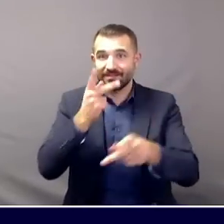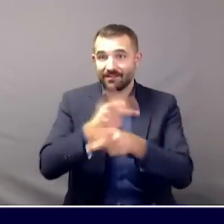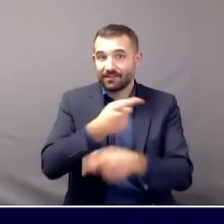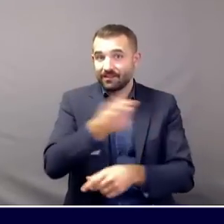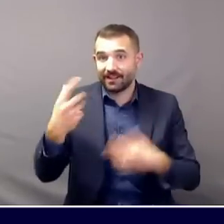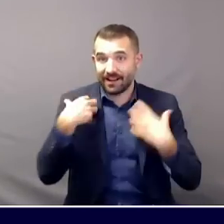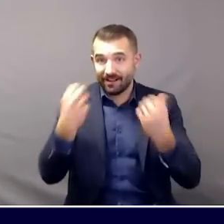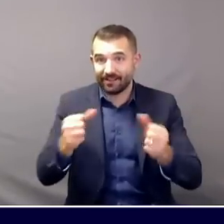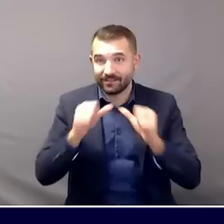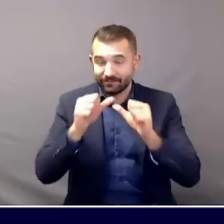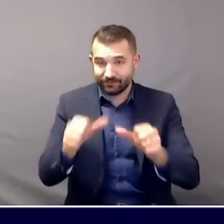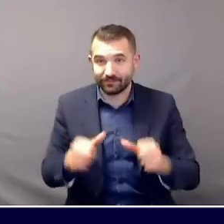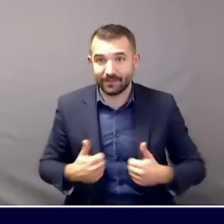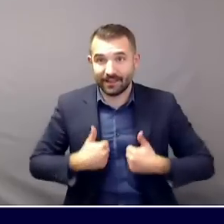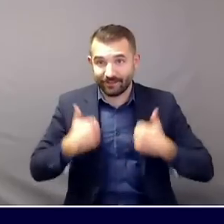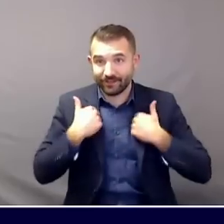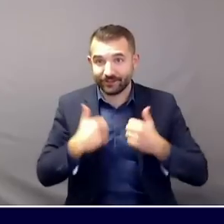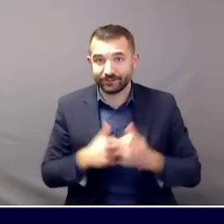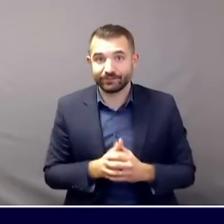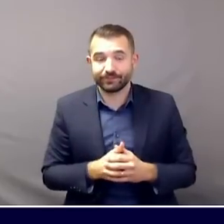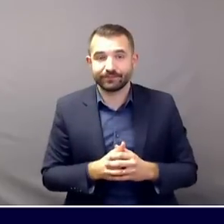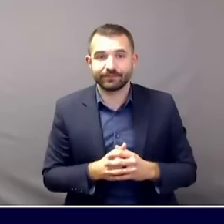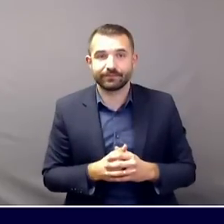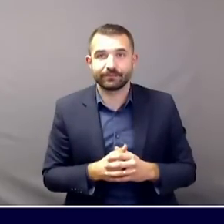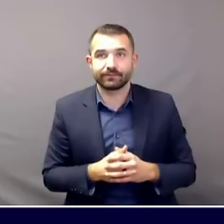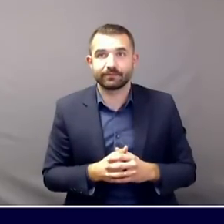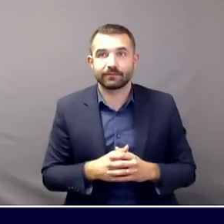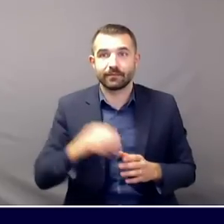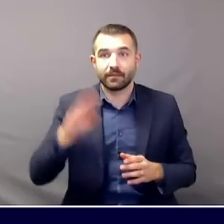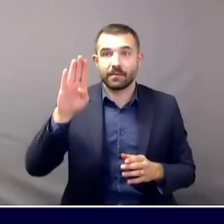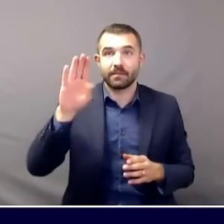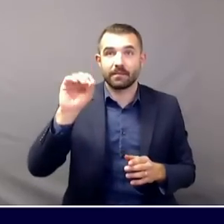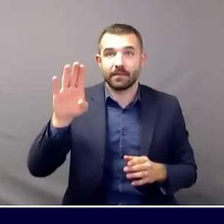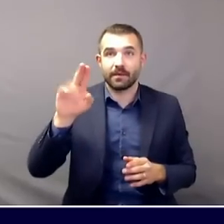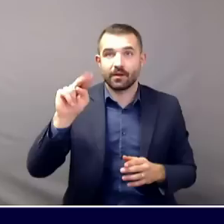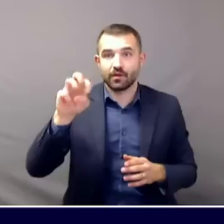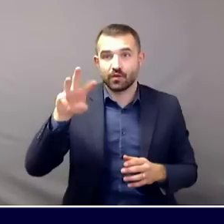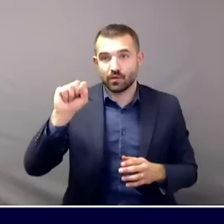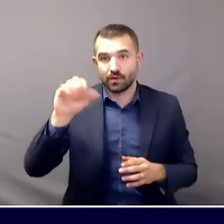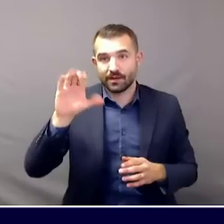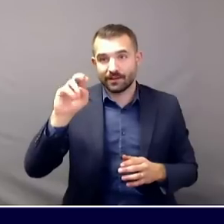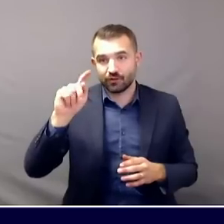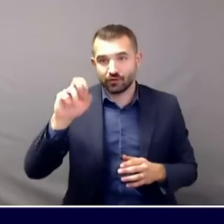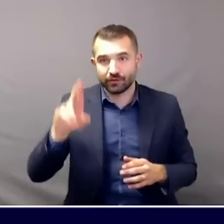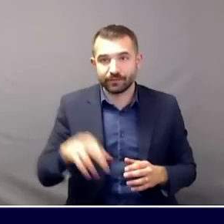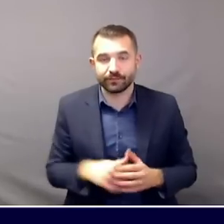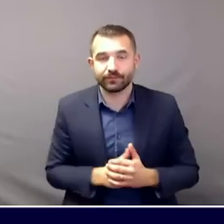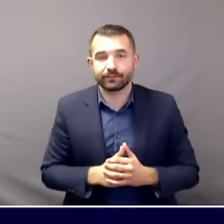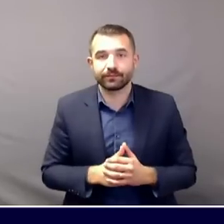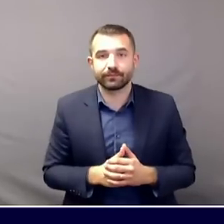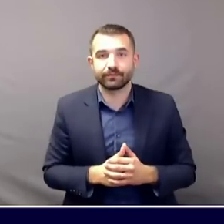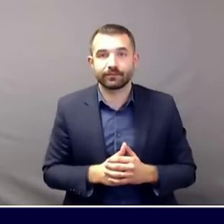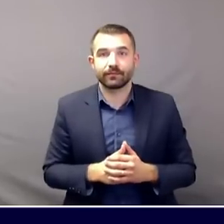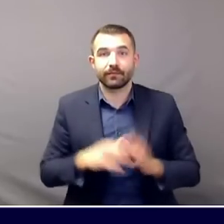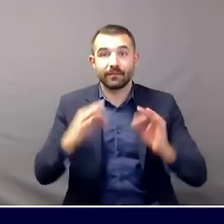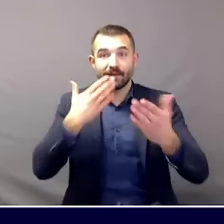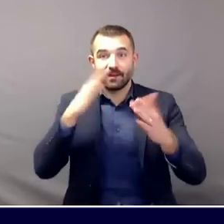I'm going to turn it over to Bob Evans at News Center. Good afternoon. Dr. Shah,